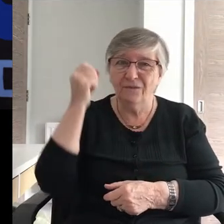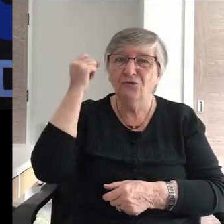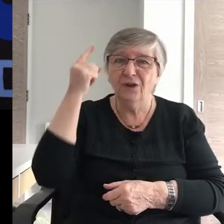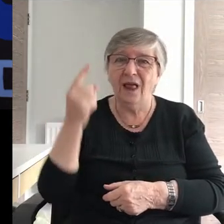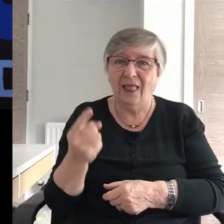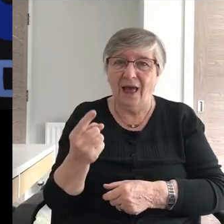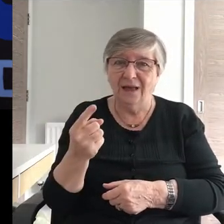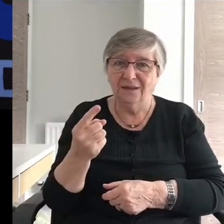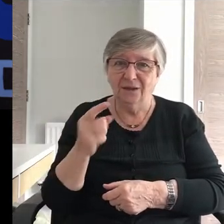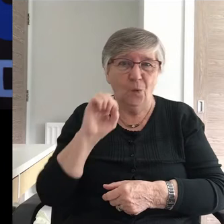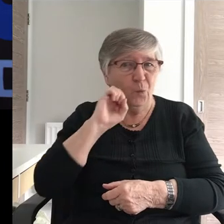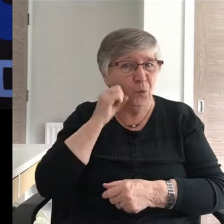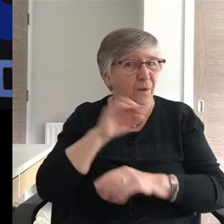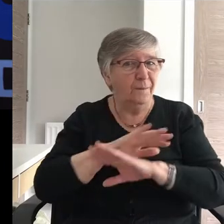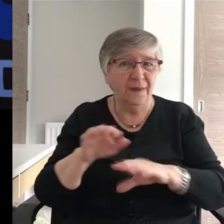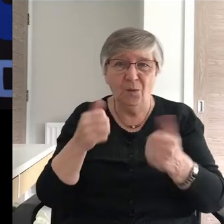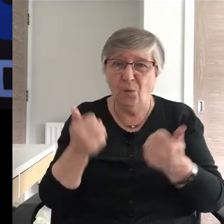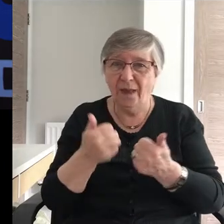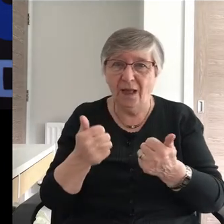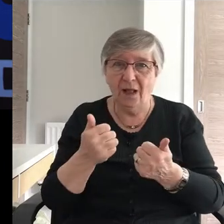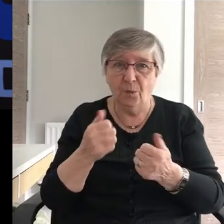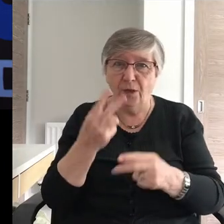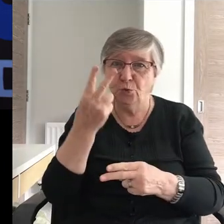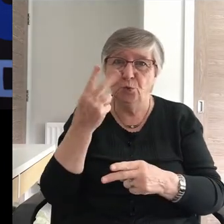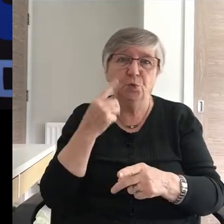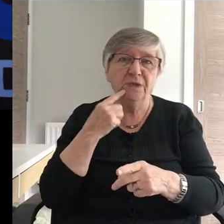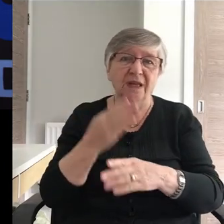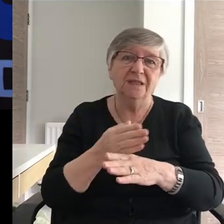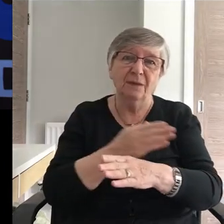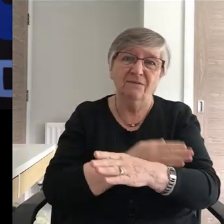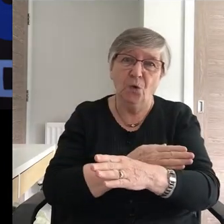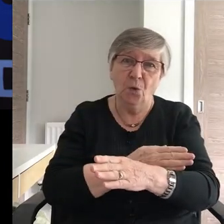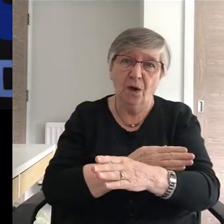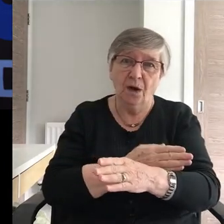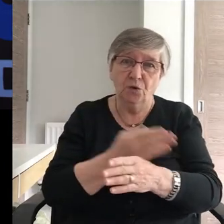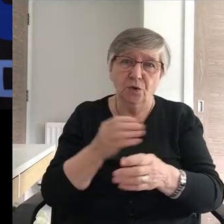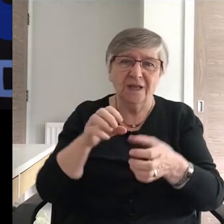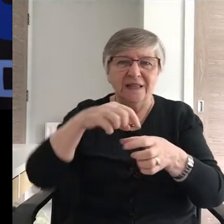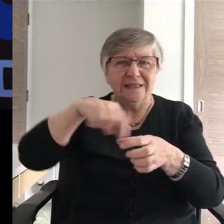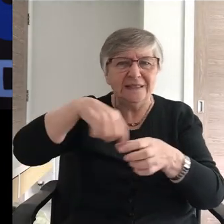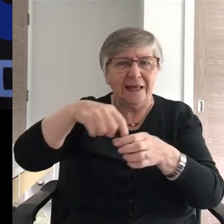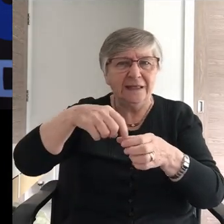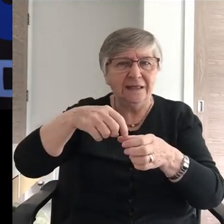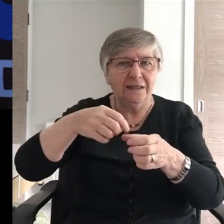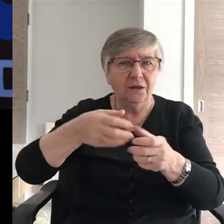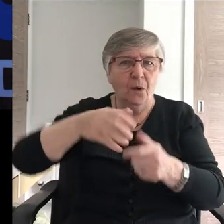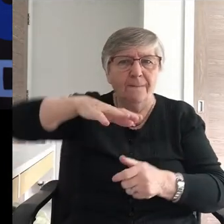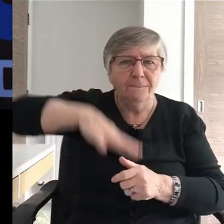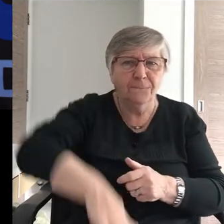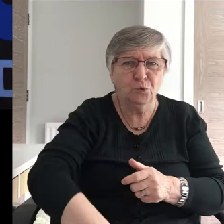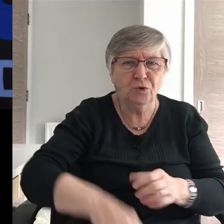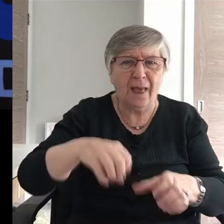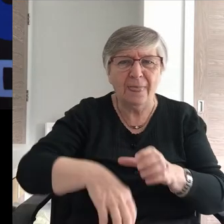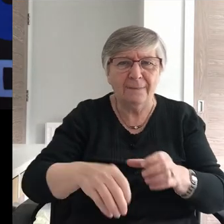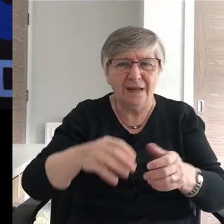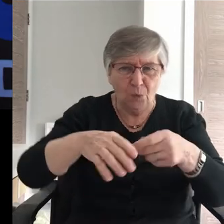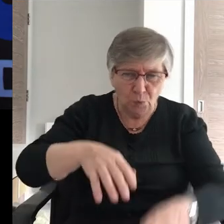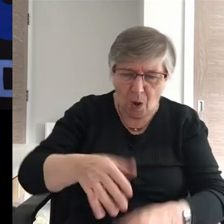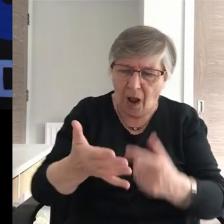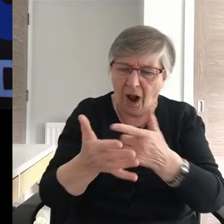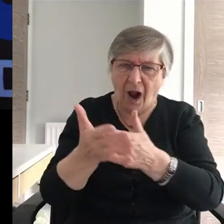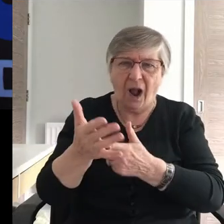out well when she cut her hand on a tin lid in the bin, pushing the waste down to make room a day or two